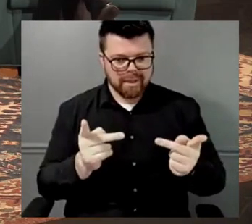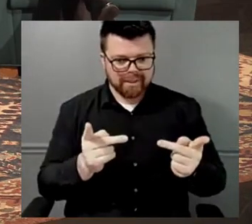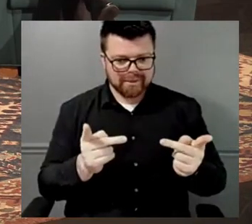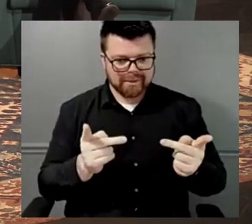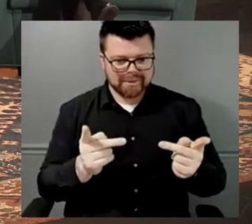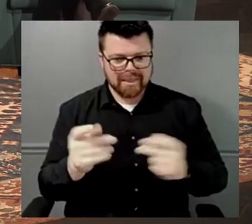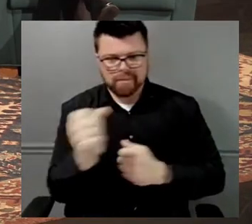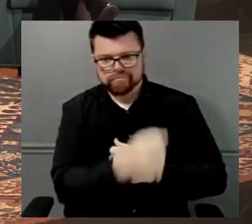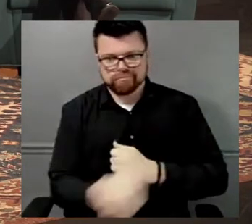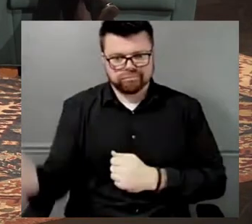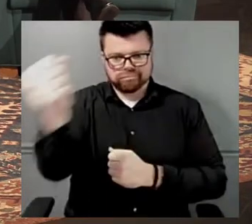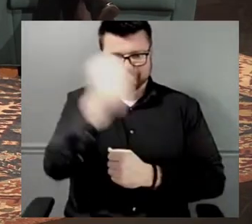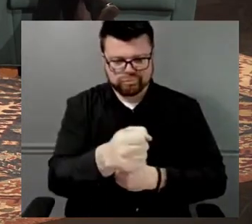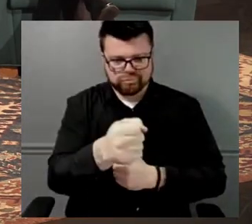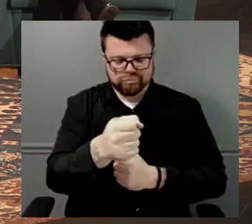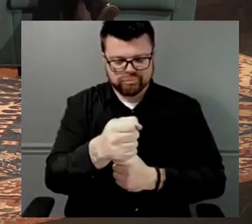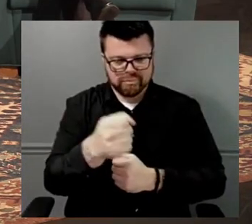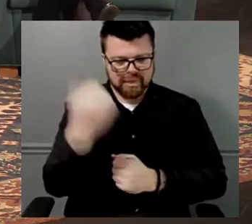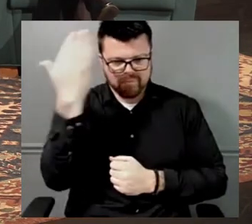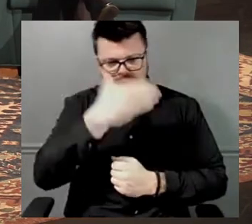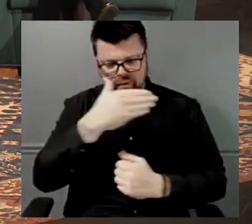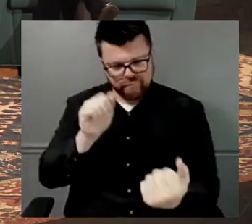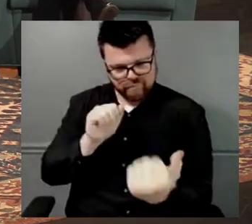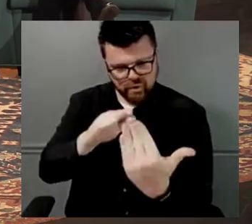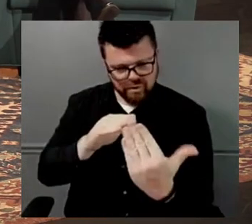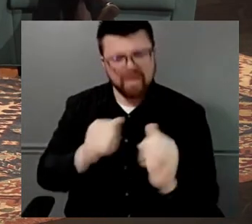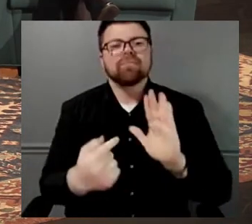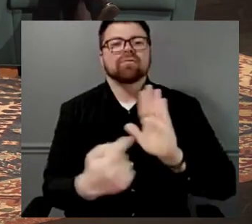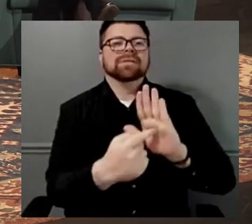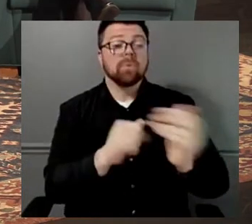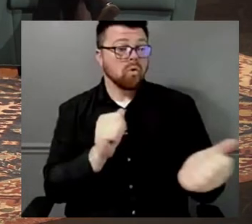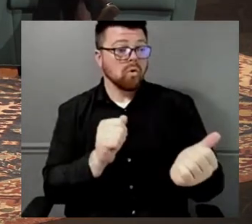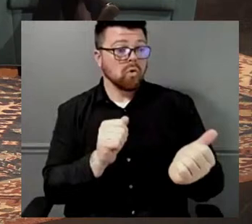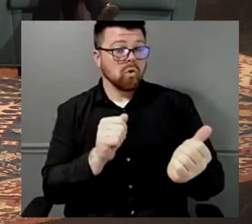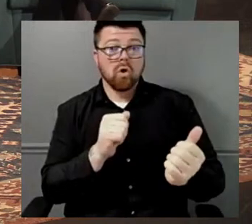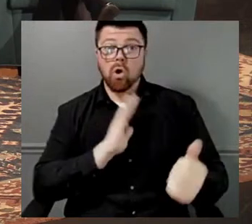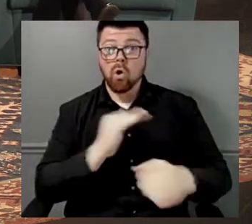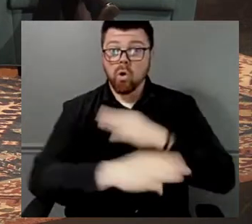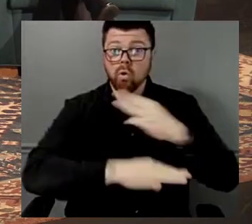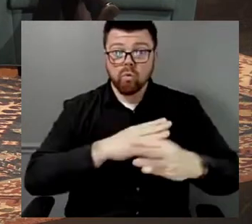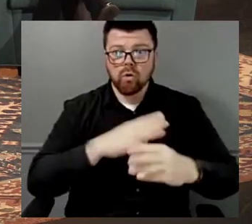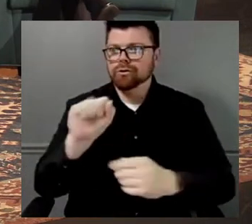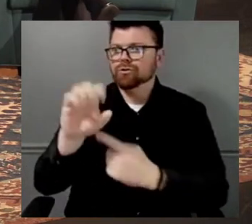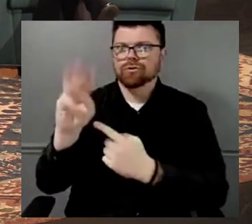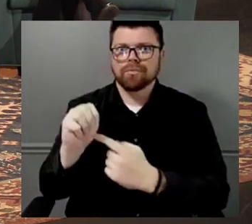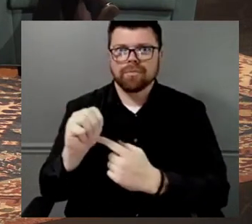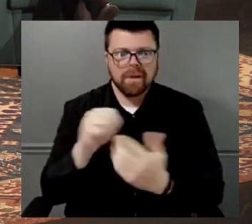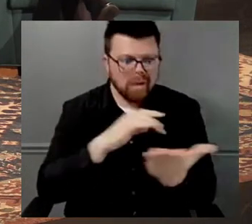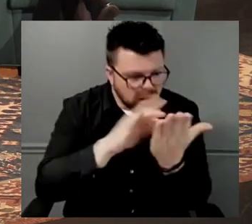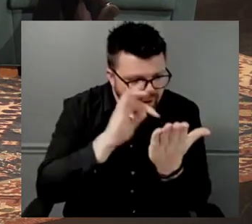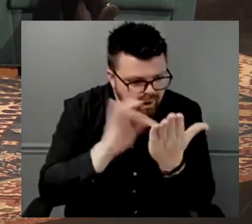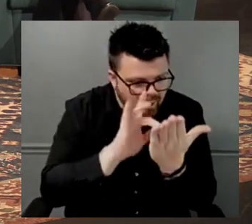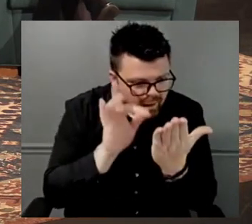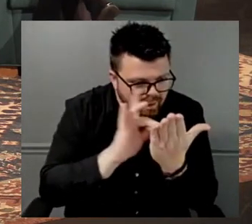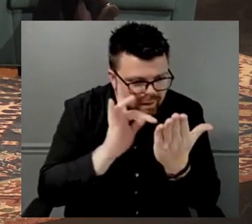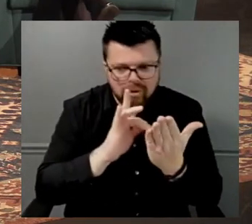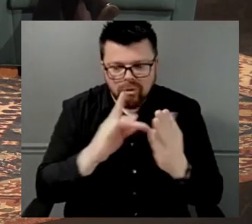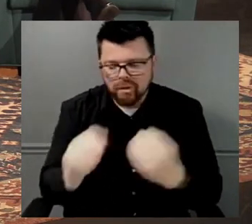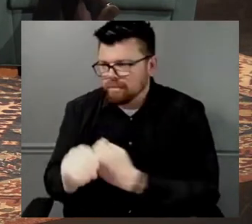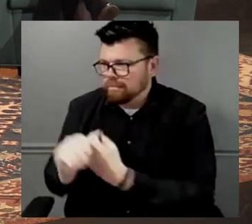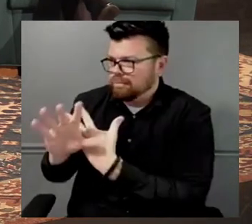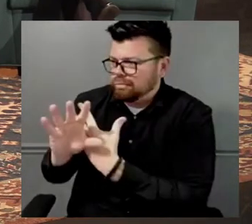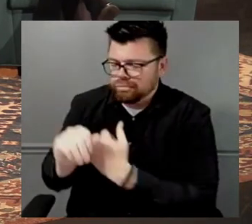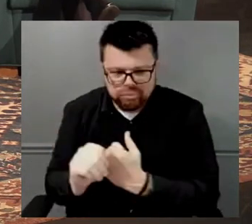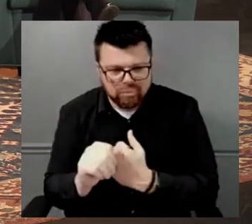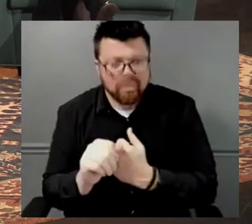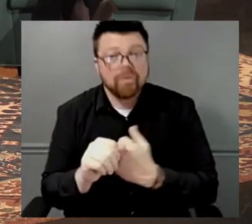an increasingly online world where people are living on social media or living in their, you know, bedrooms on their